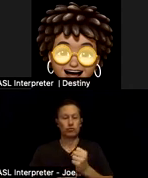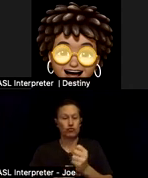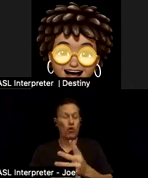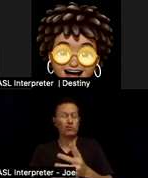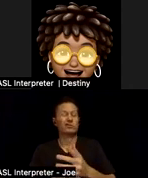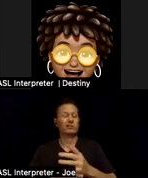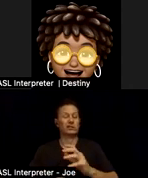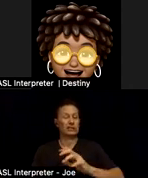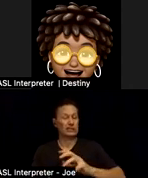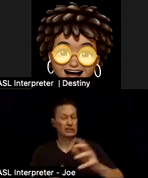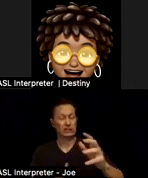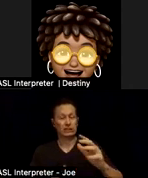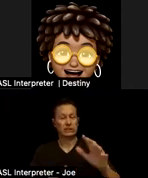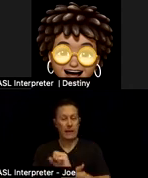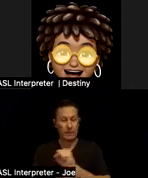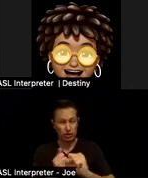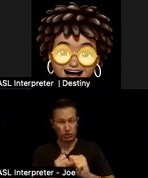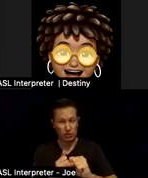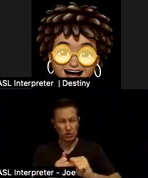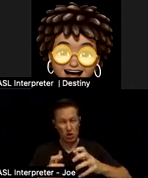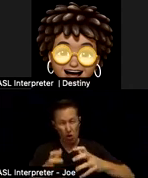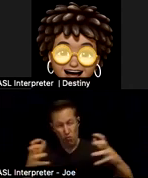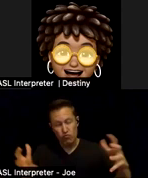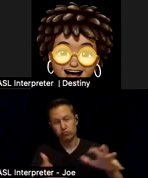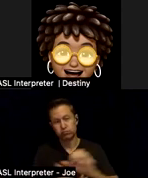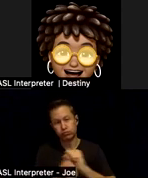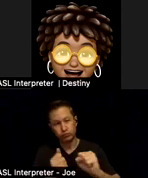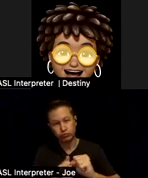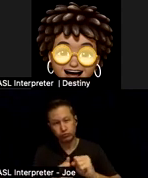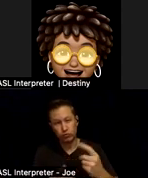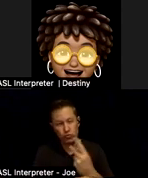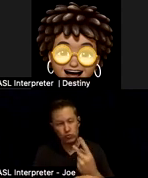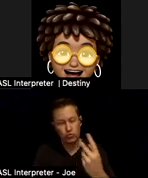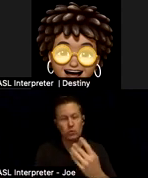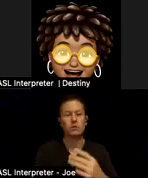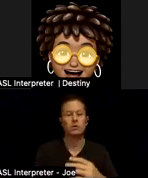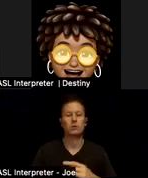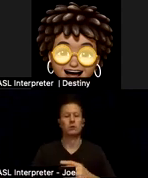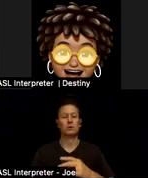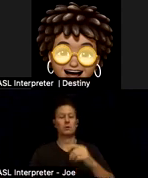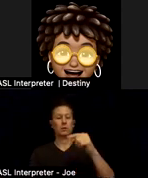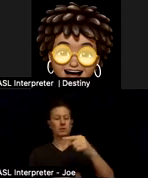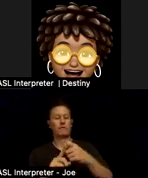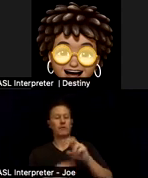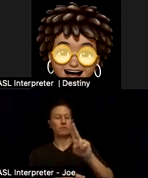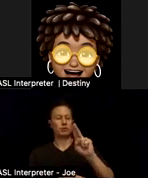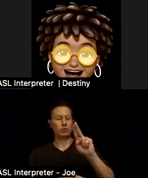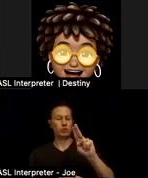This slide shows a clip from an article from the UC San Diego School of Engineering